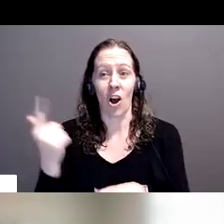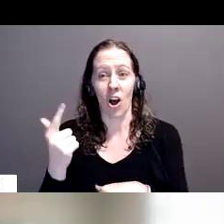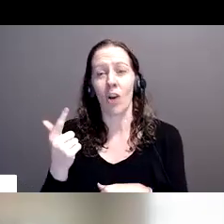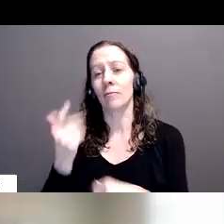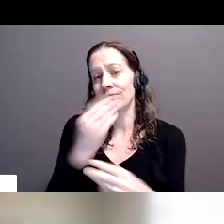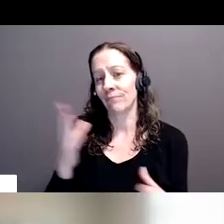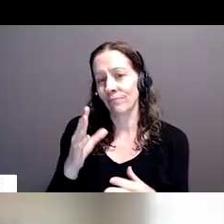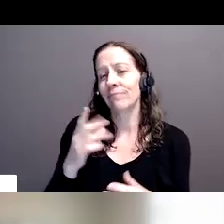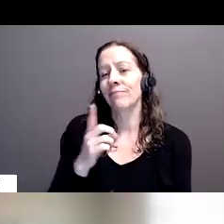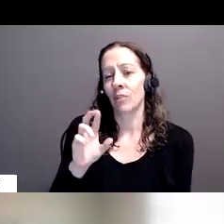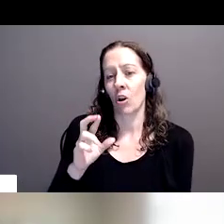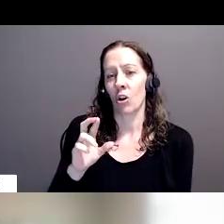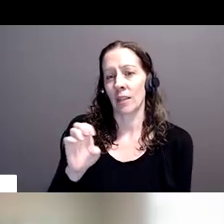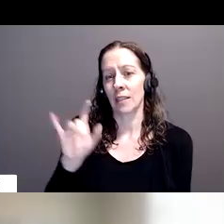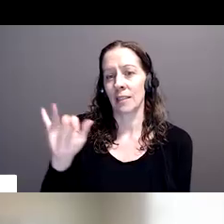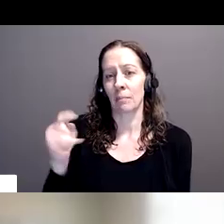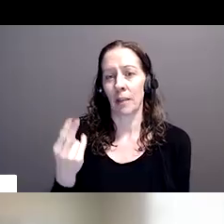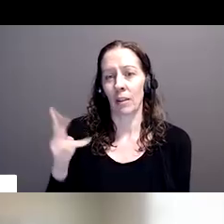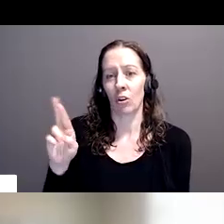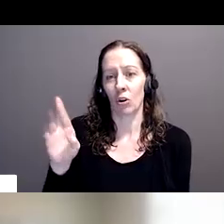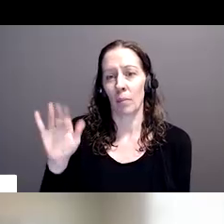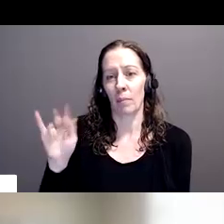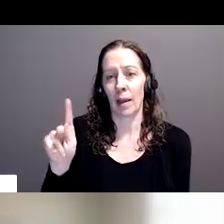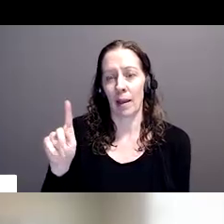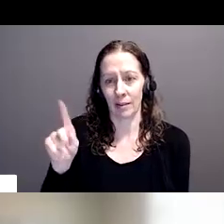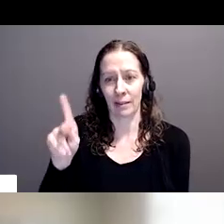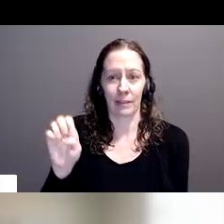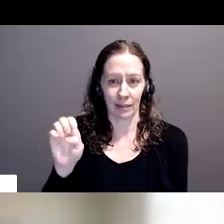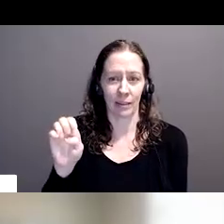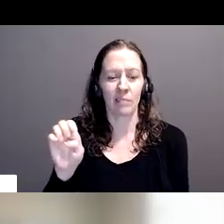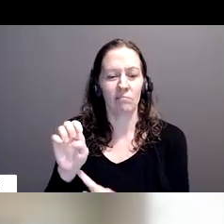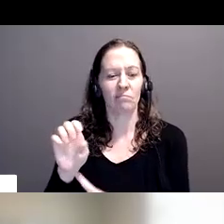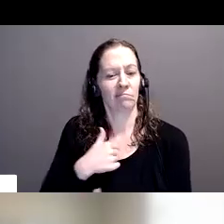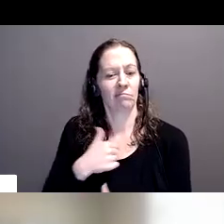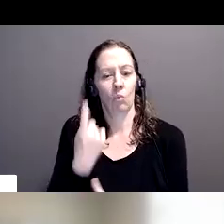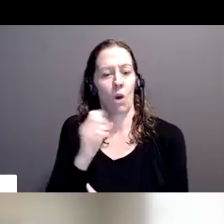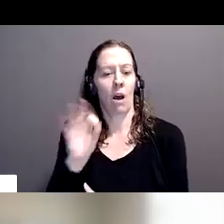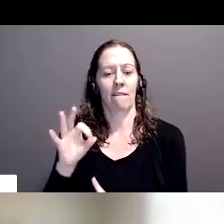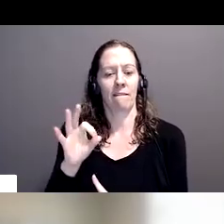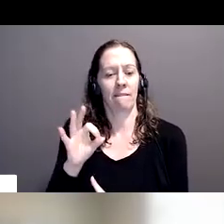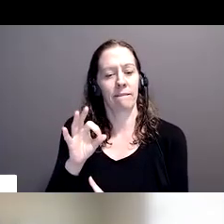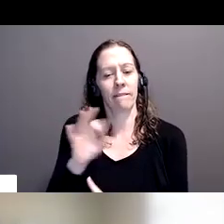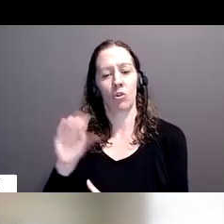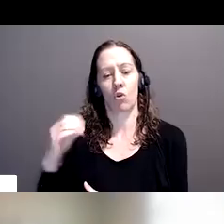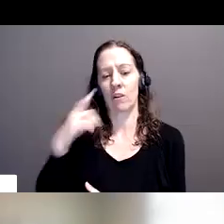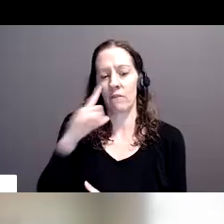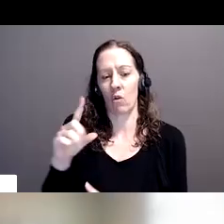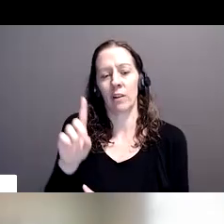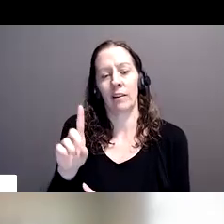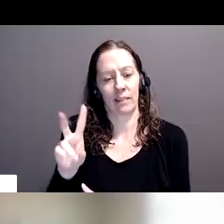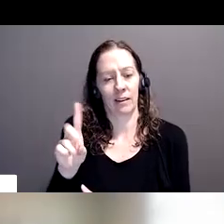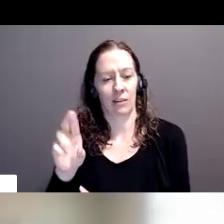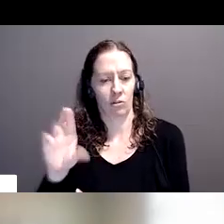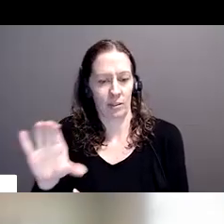Elizabeth Urbanski. I'm one of the co-chairs of the Domestic Violence Death Review Committee of the Office of the Chief Coroner. Next slide,